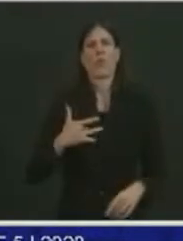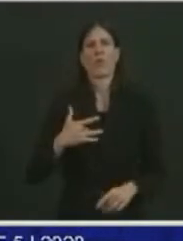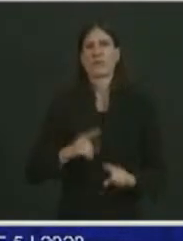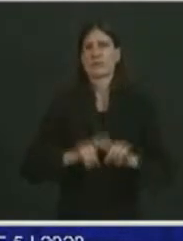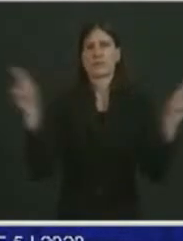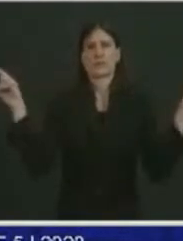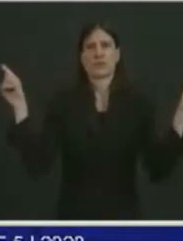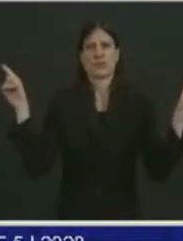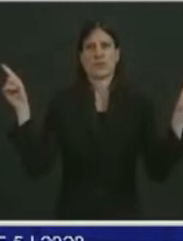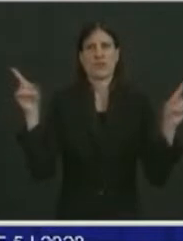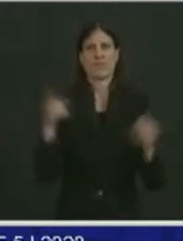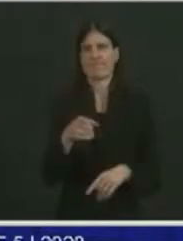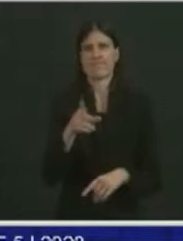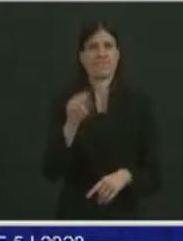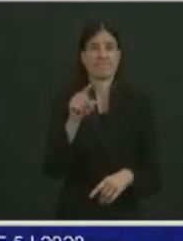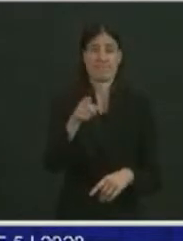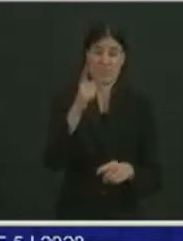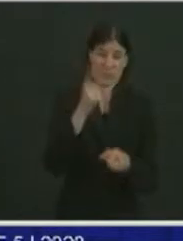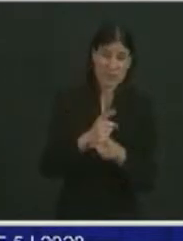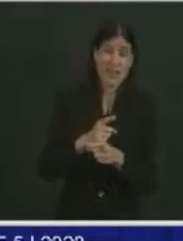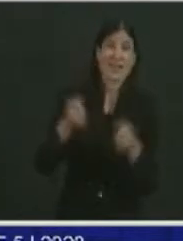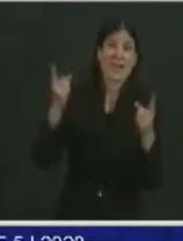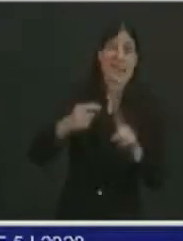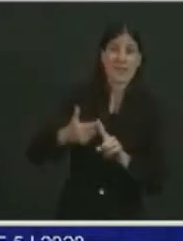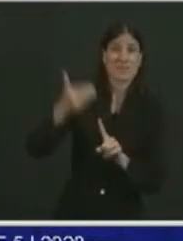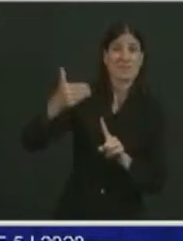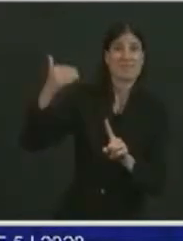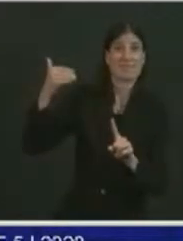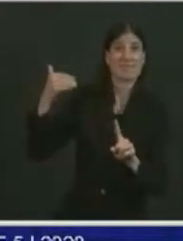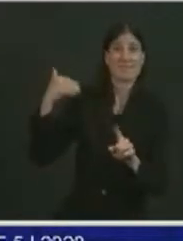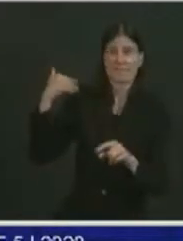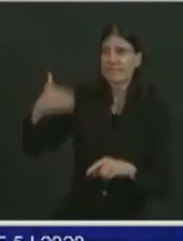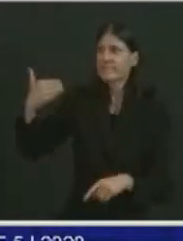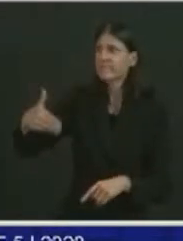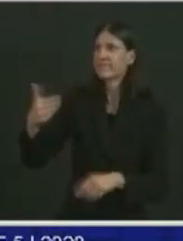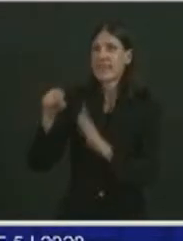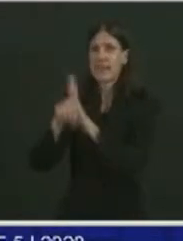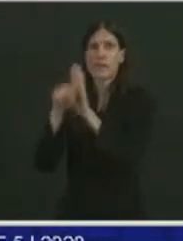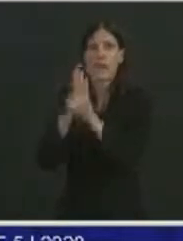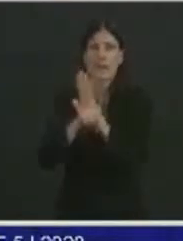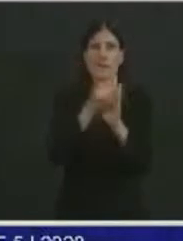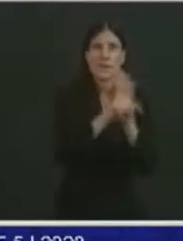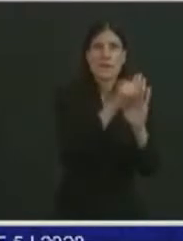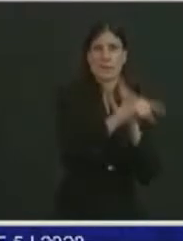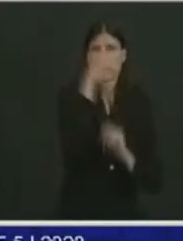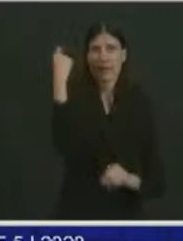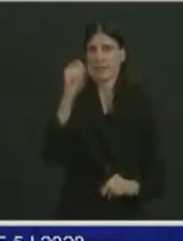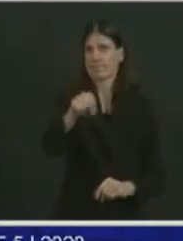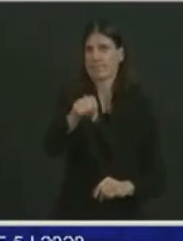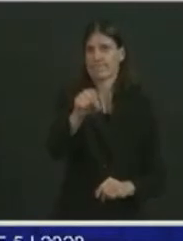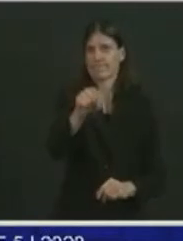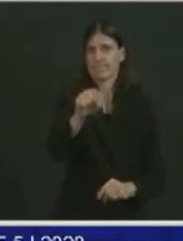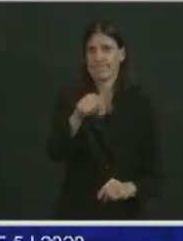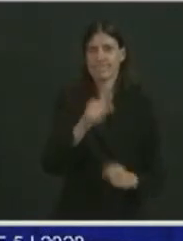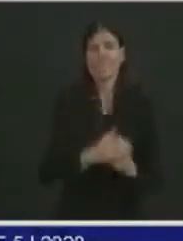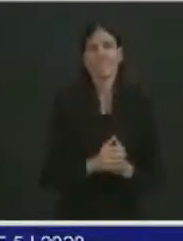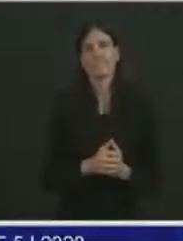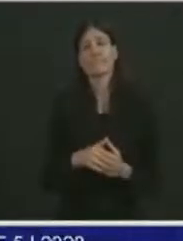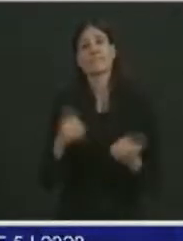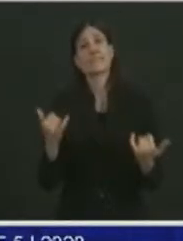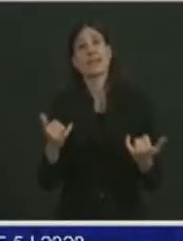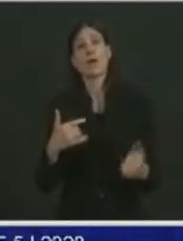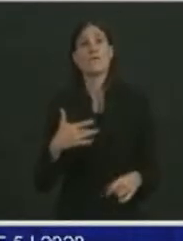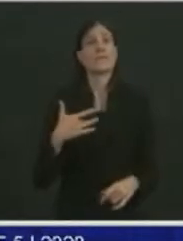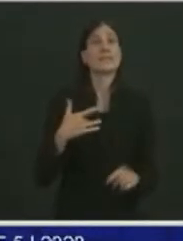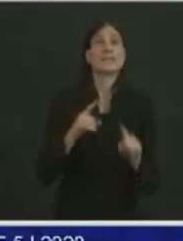For me, one of the things that I see different is the activism